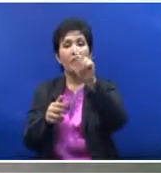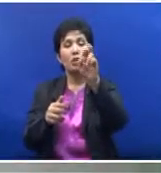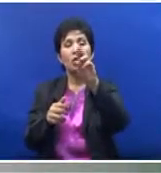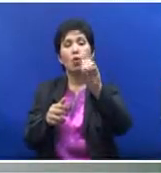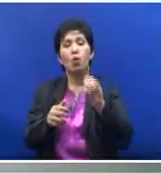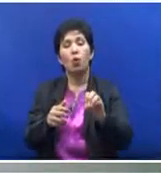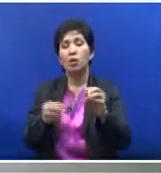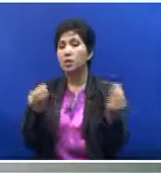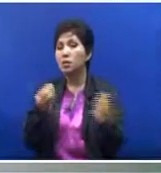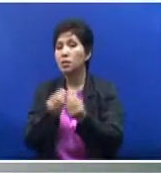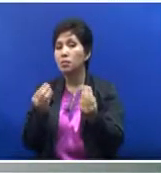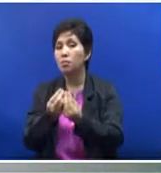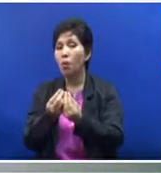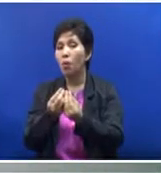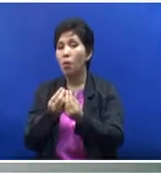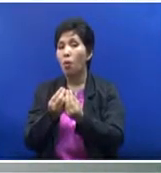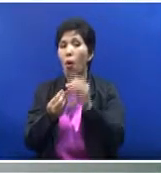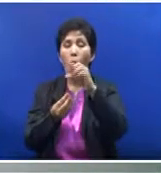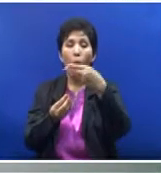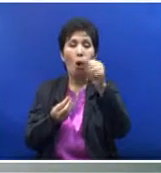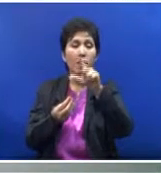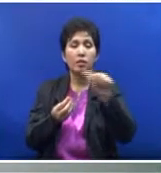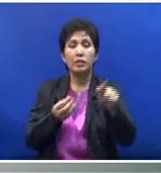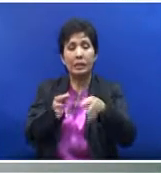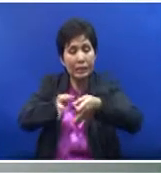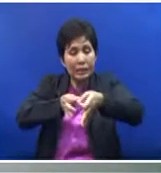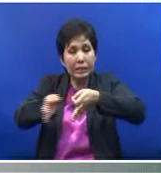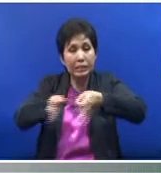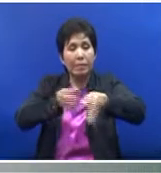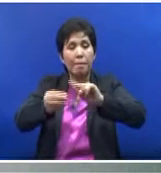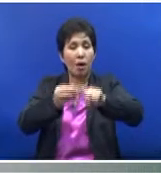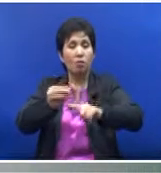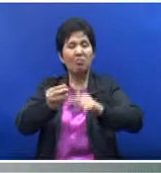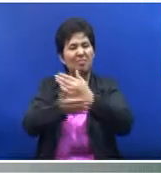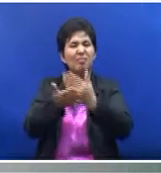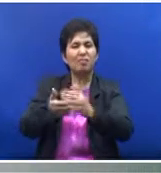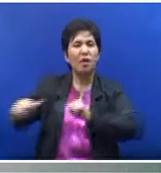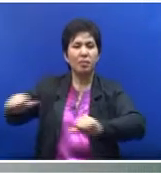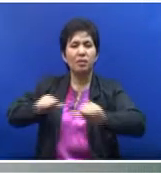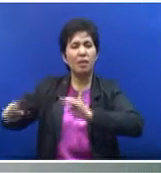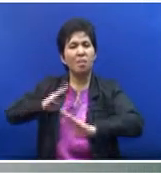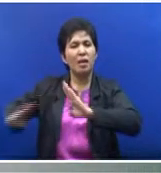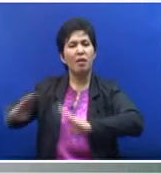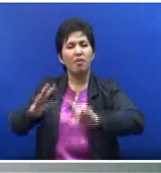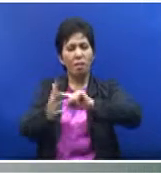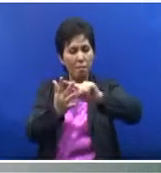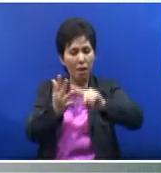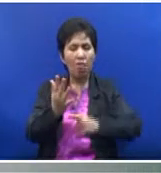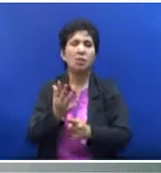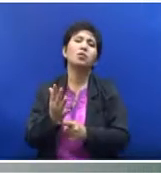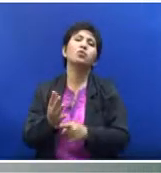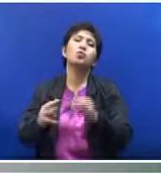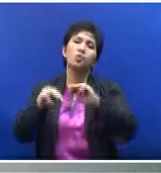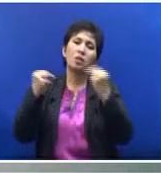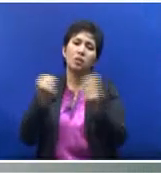methodology is more holistic. In order to describe about certain actions or behaviors among the society,